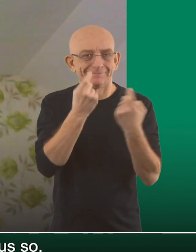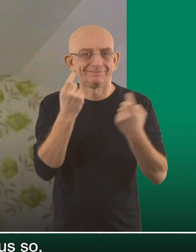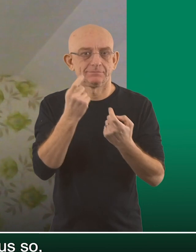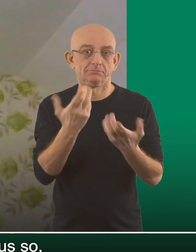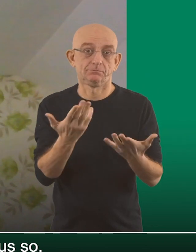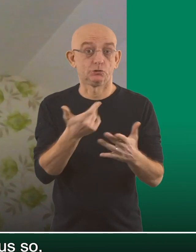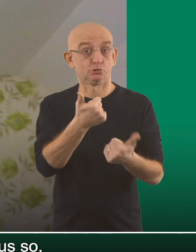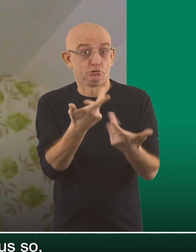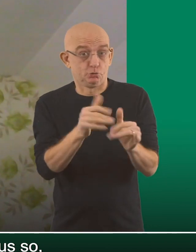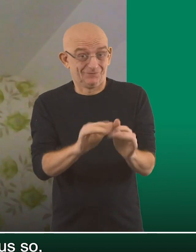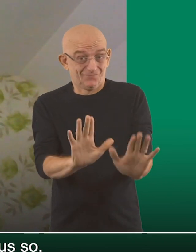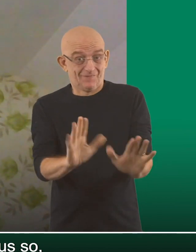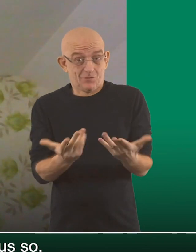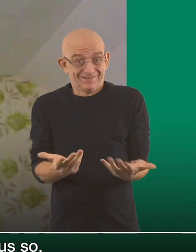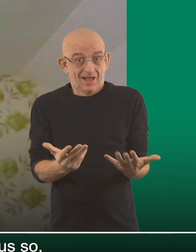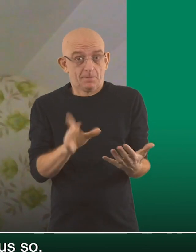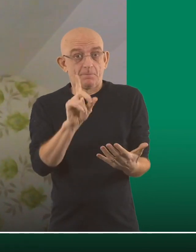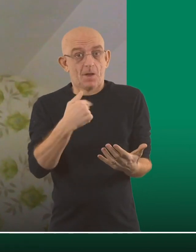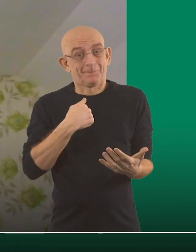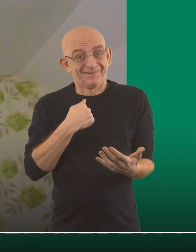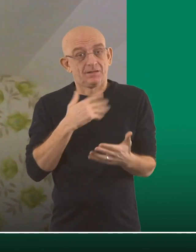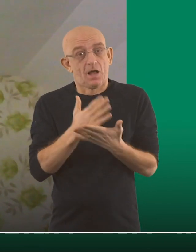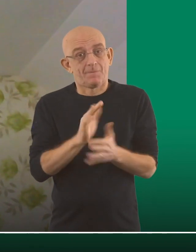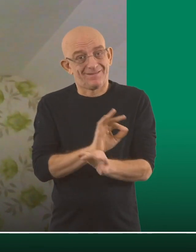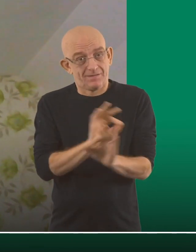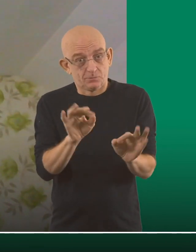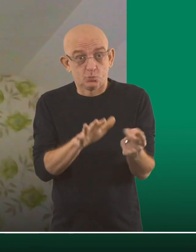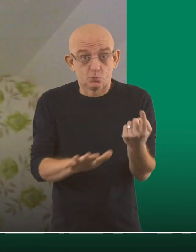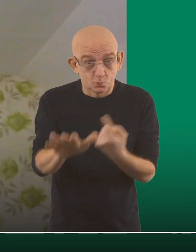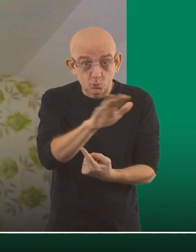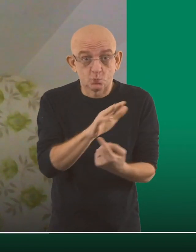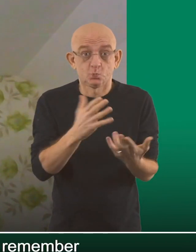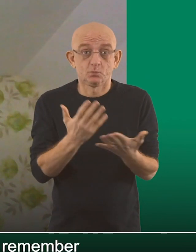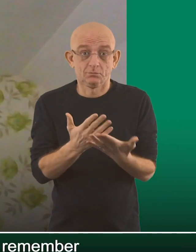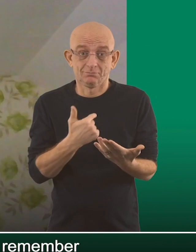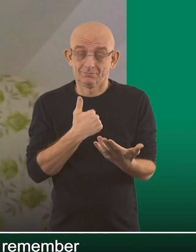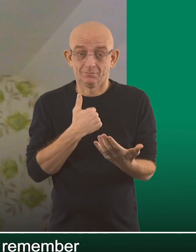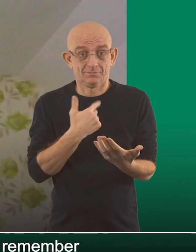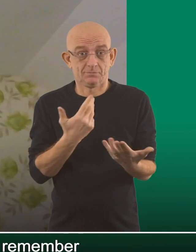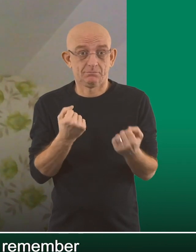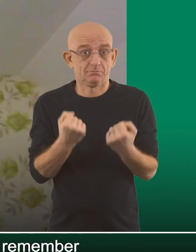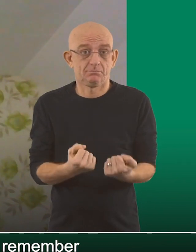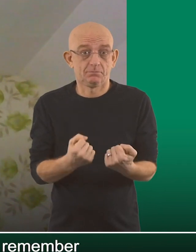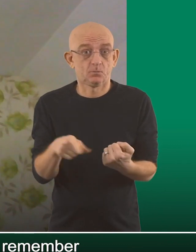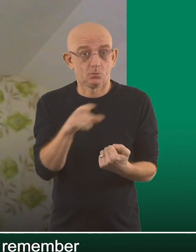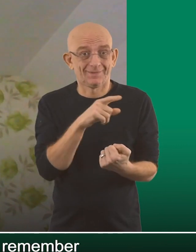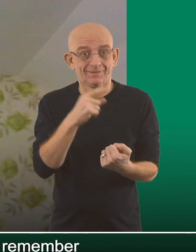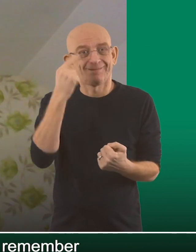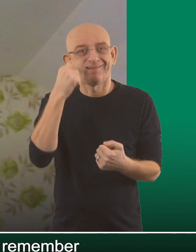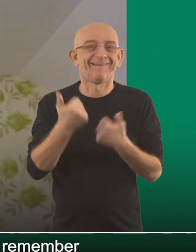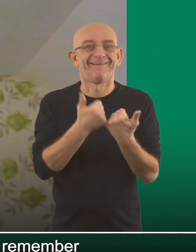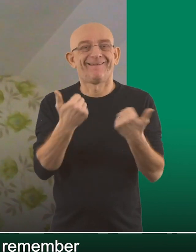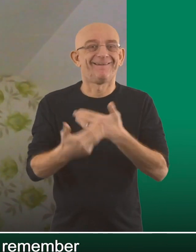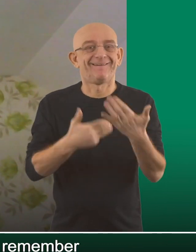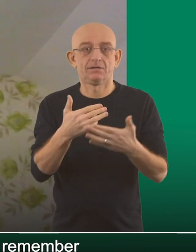that one in careful consideration. Clearly, it's great news. But for now, I think my